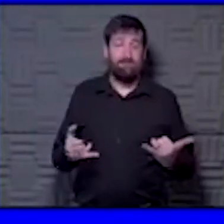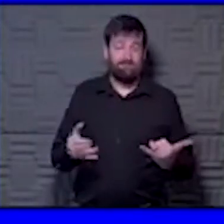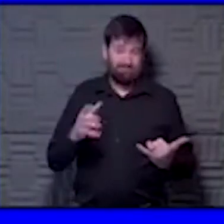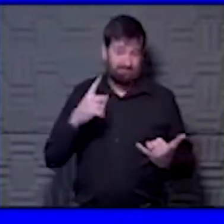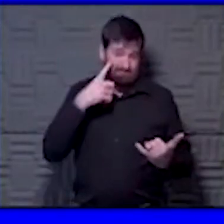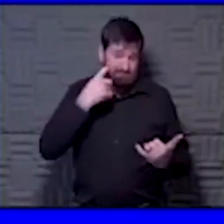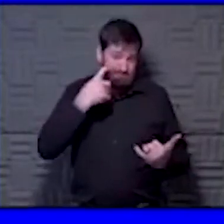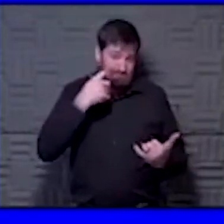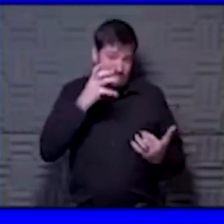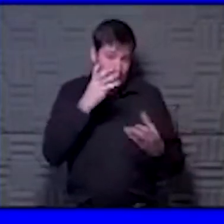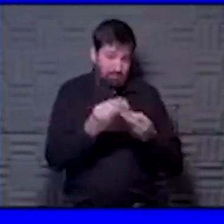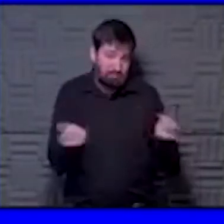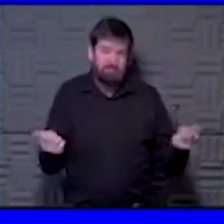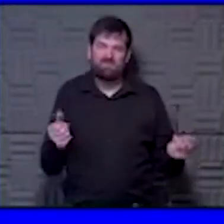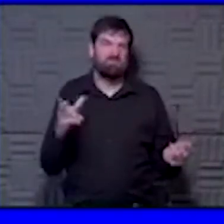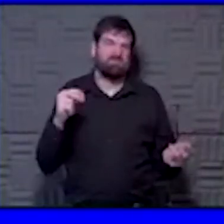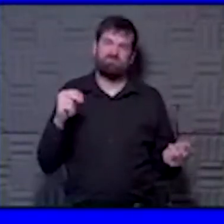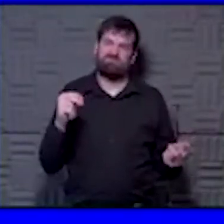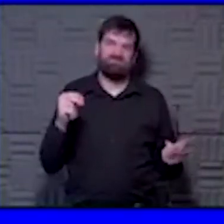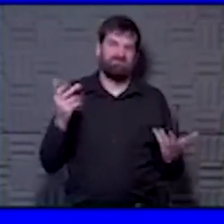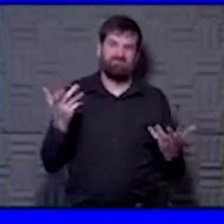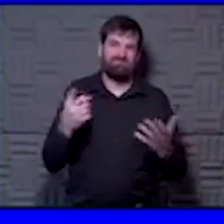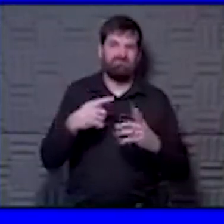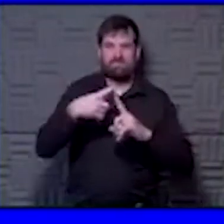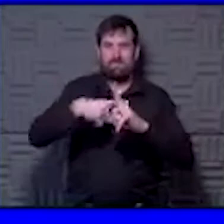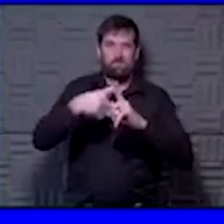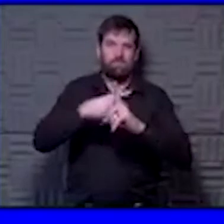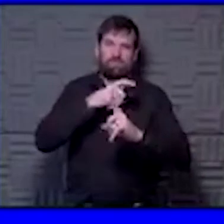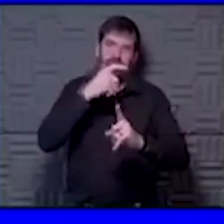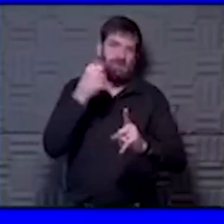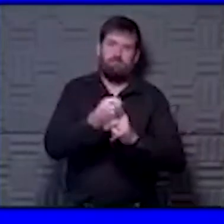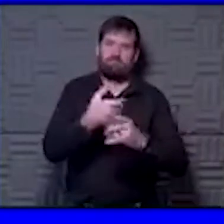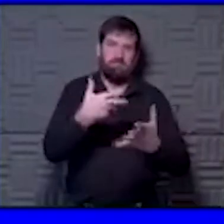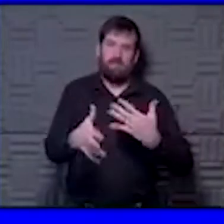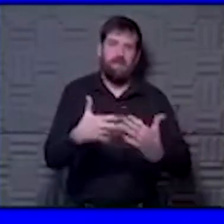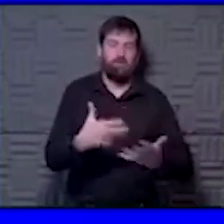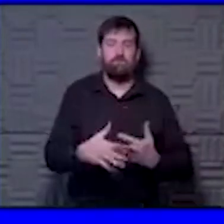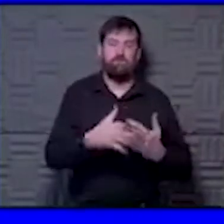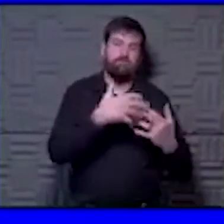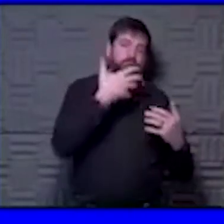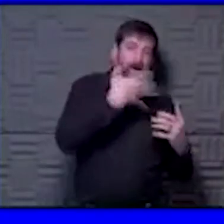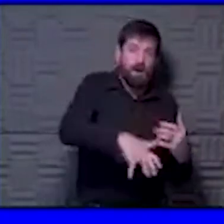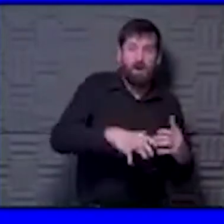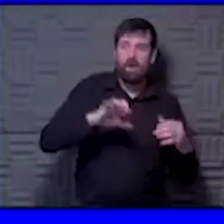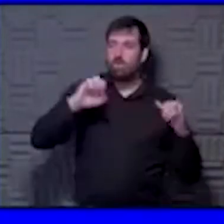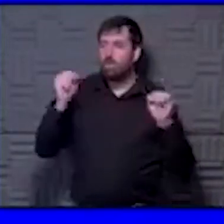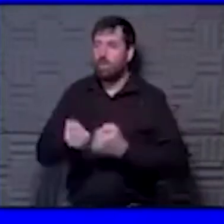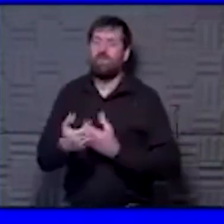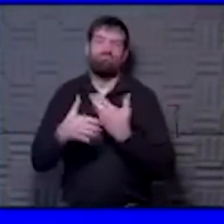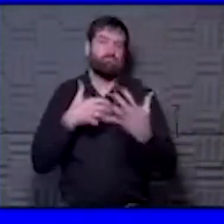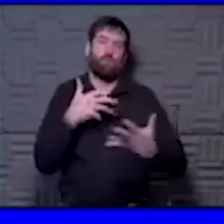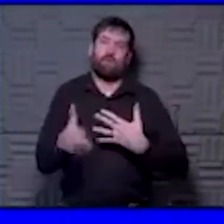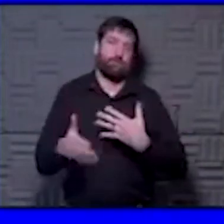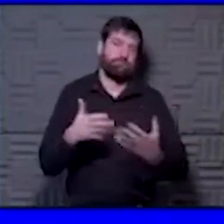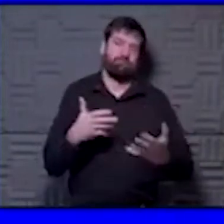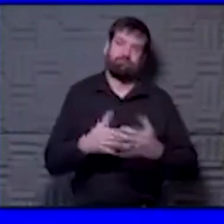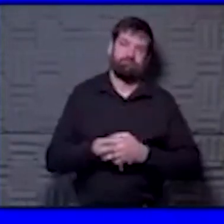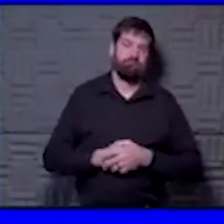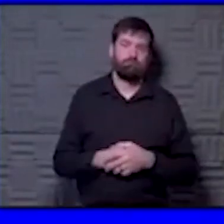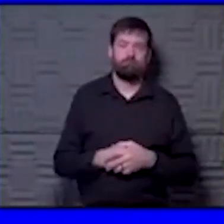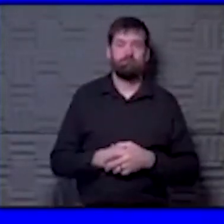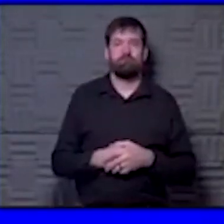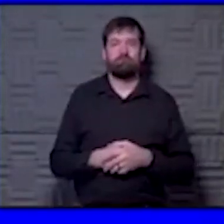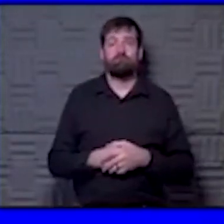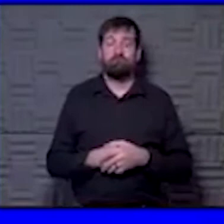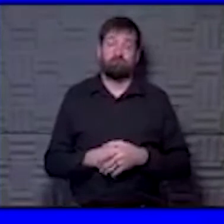will just die out. Obviously, the temperatures don't have an effect on it, whether it's hot or cold in the area where you live does not have an effect. It will